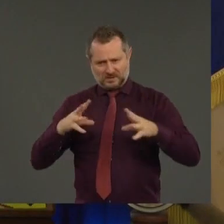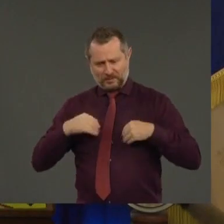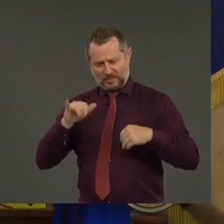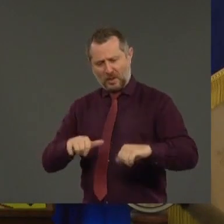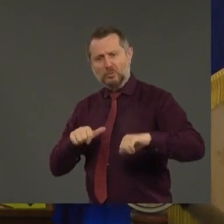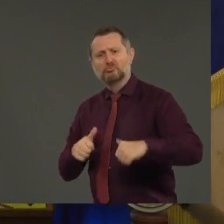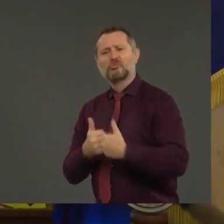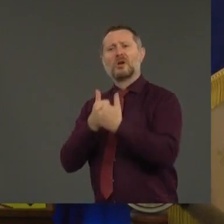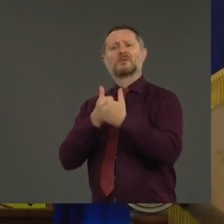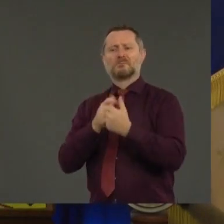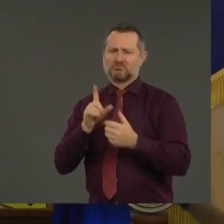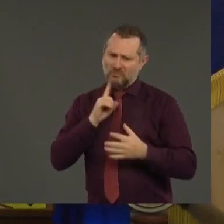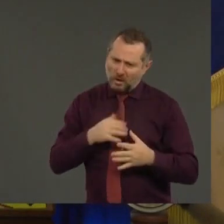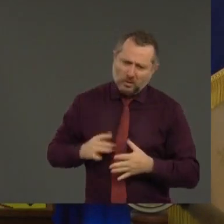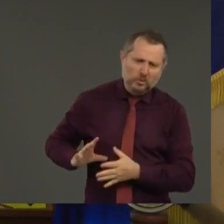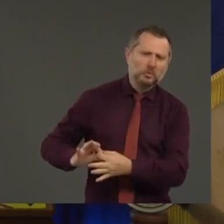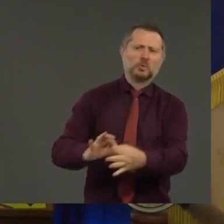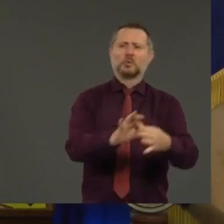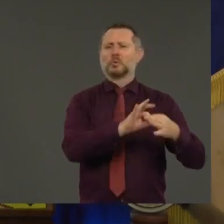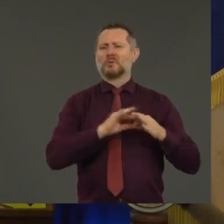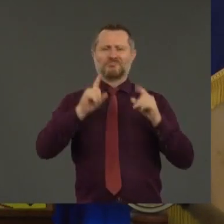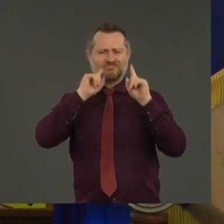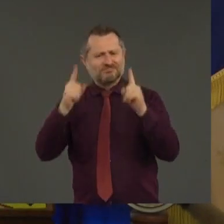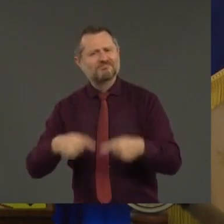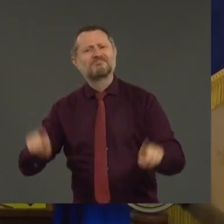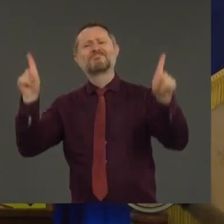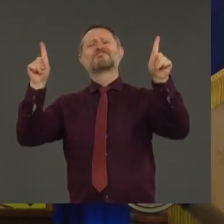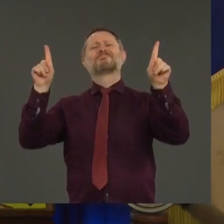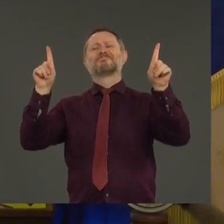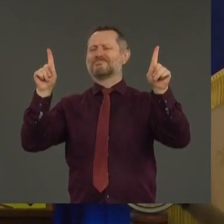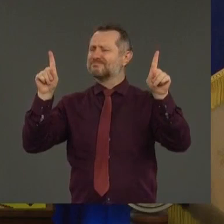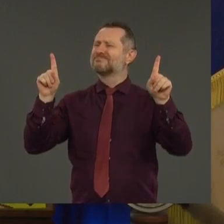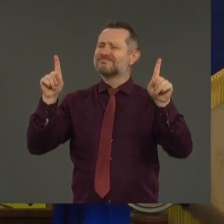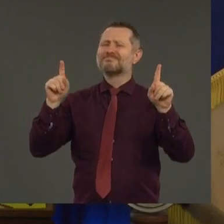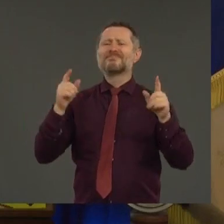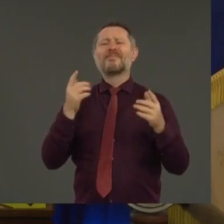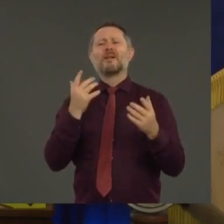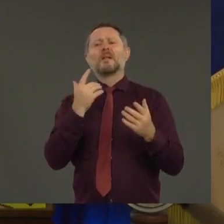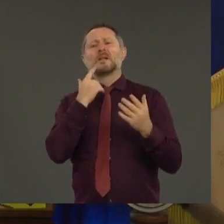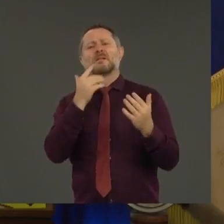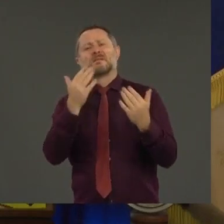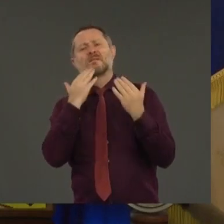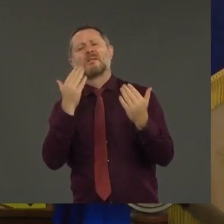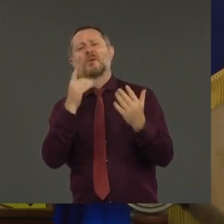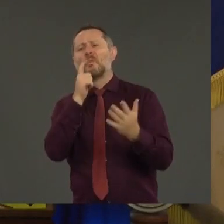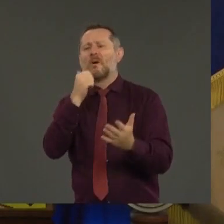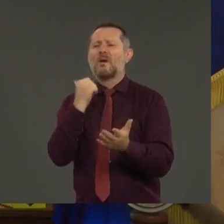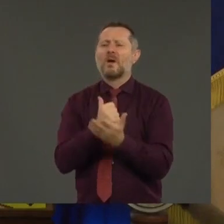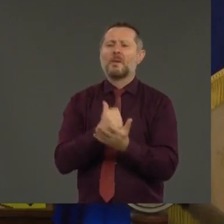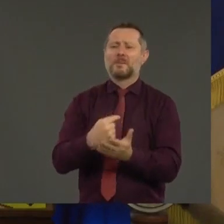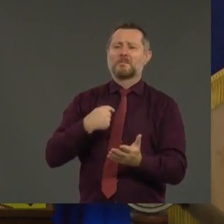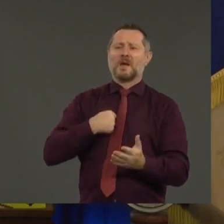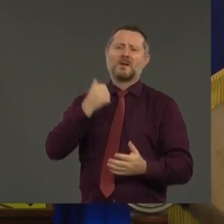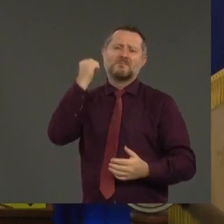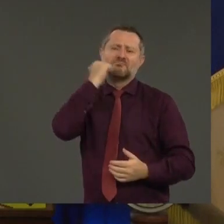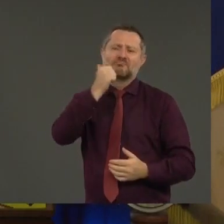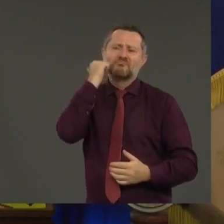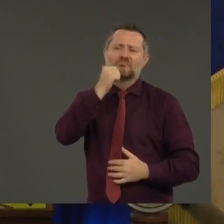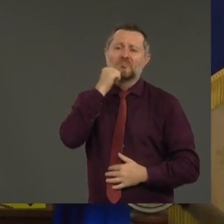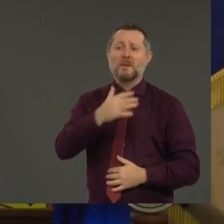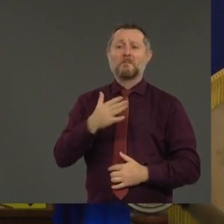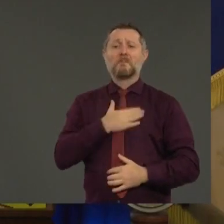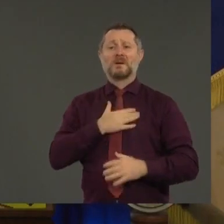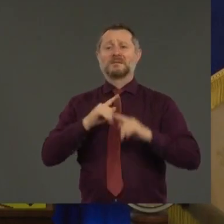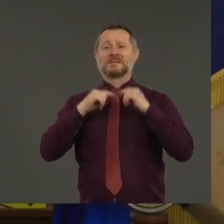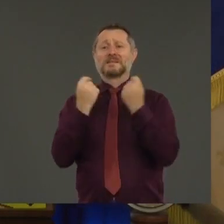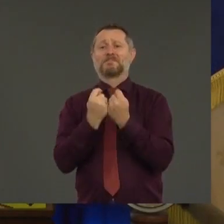joined hands, and did what they had to do. I want to thank all the people that helped me personally. My team in